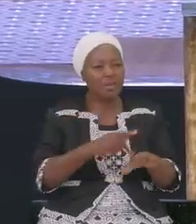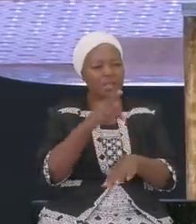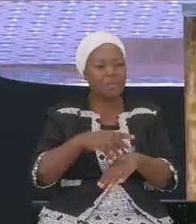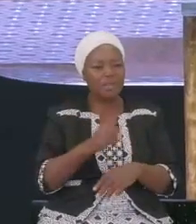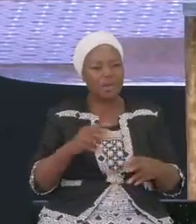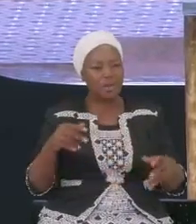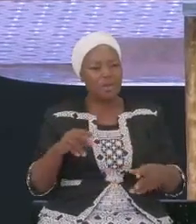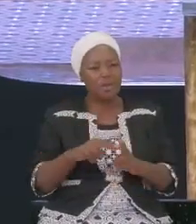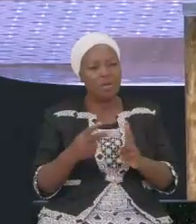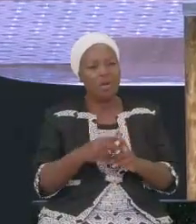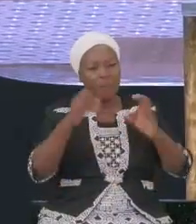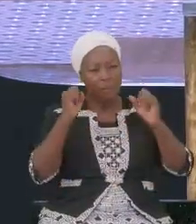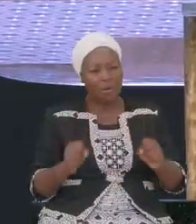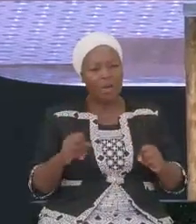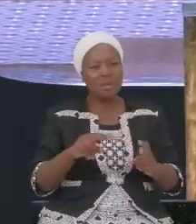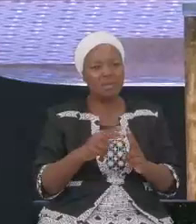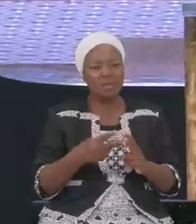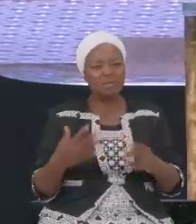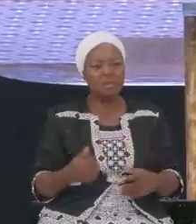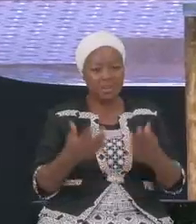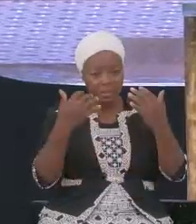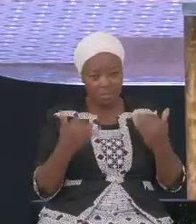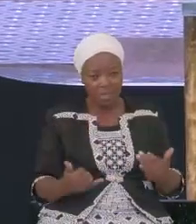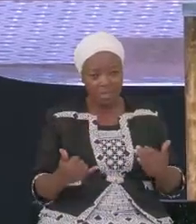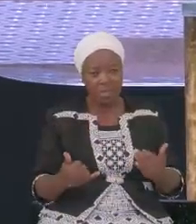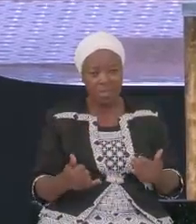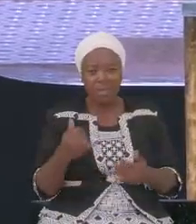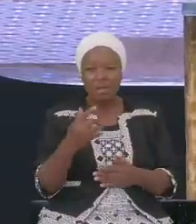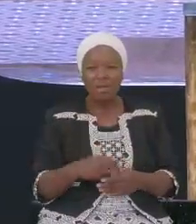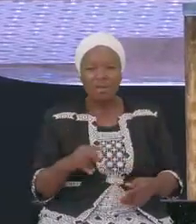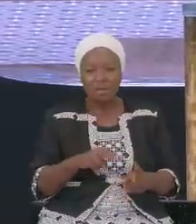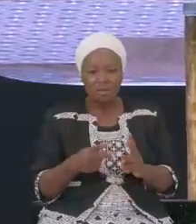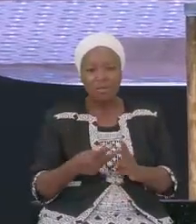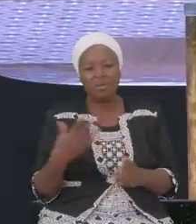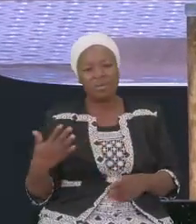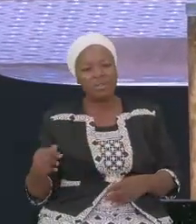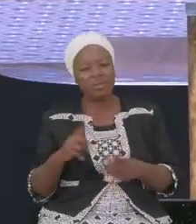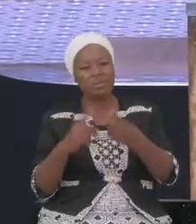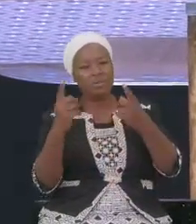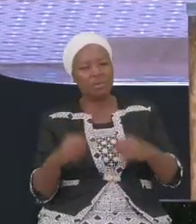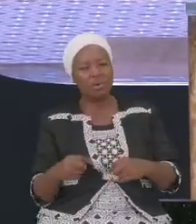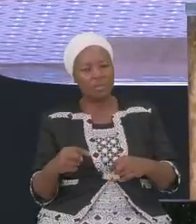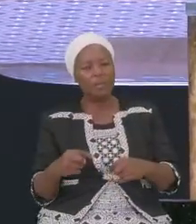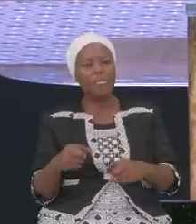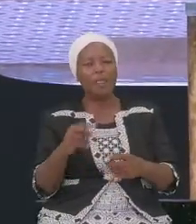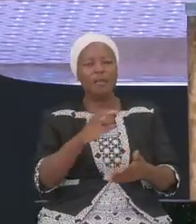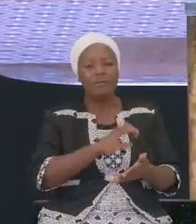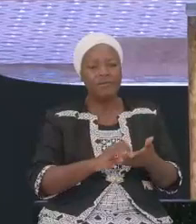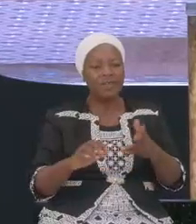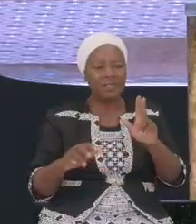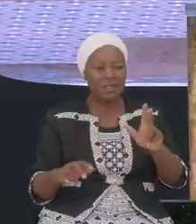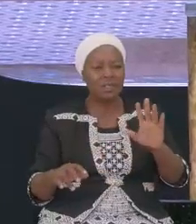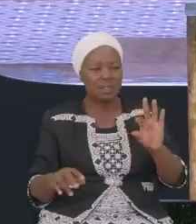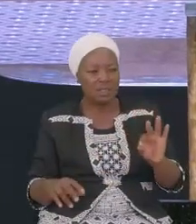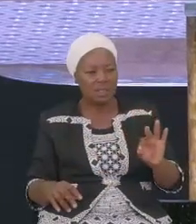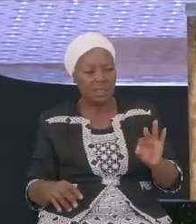things present, whatever is present in our community now, nor things to come. Verse 39, it says,